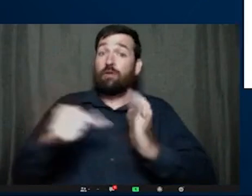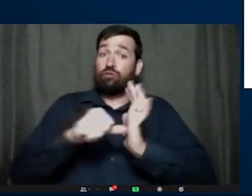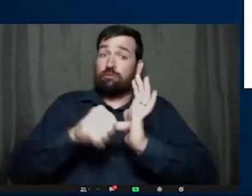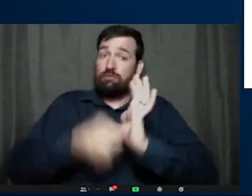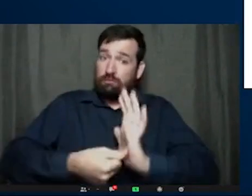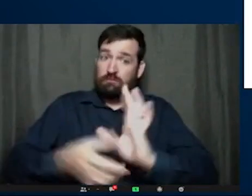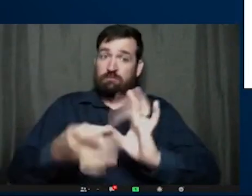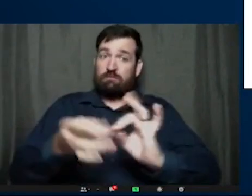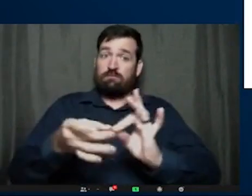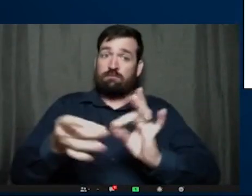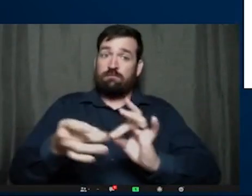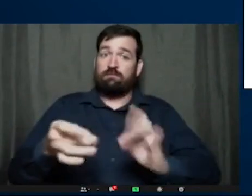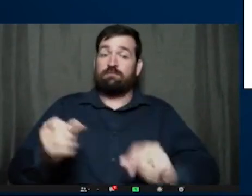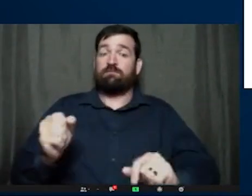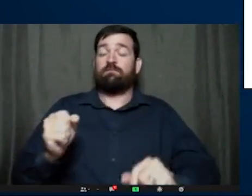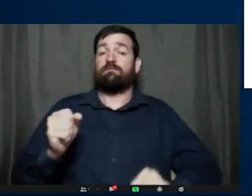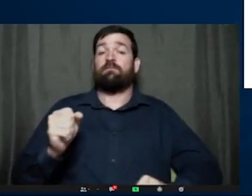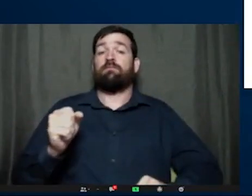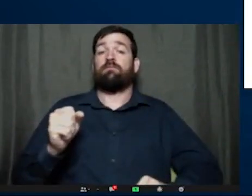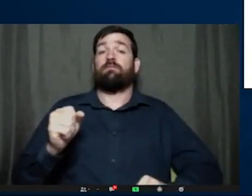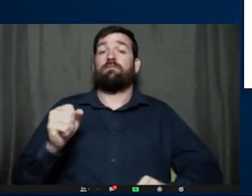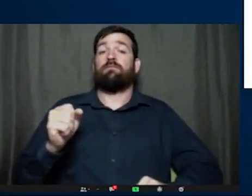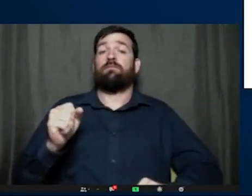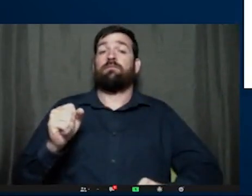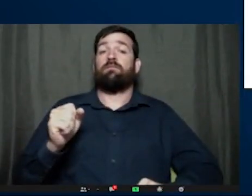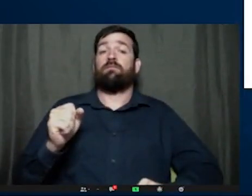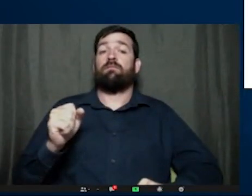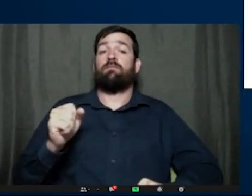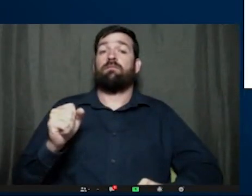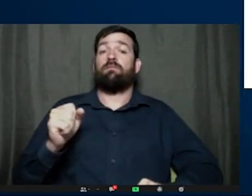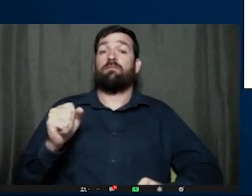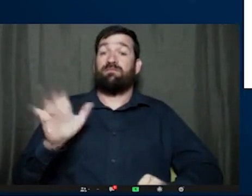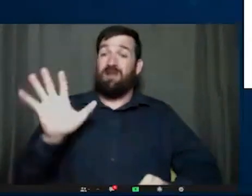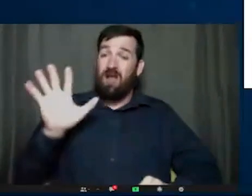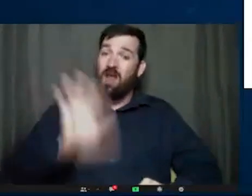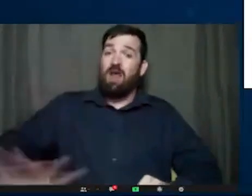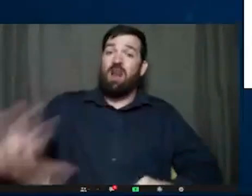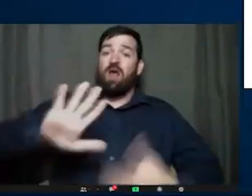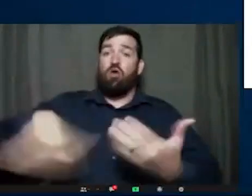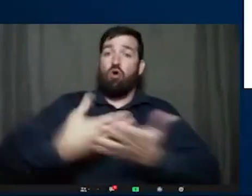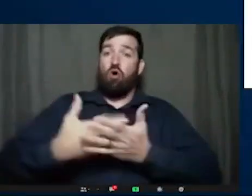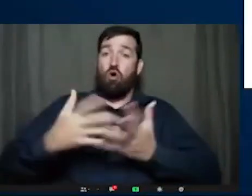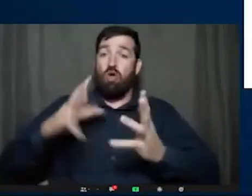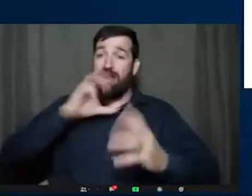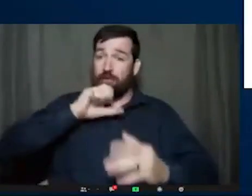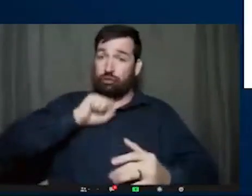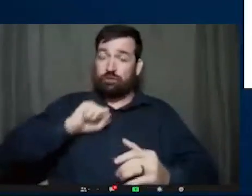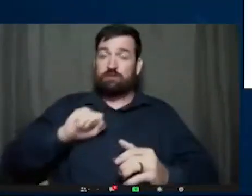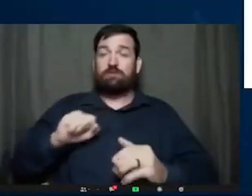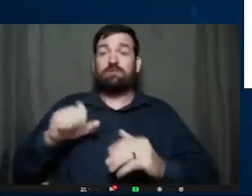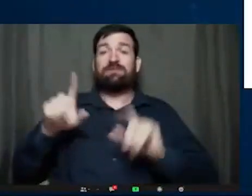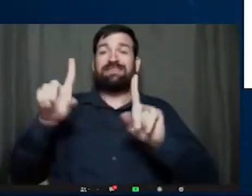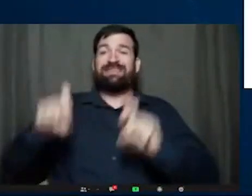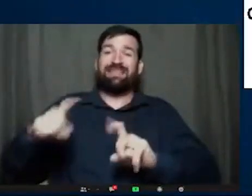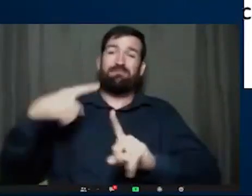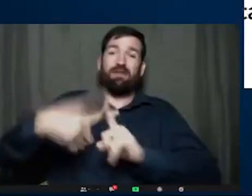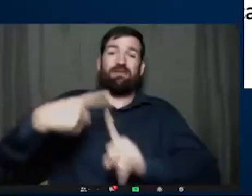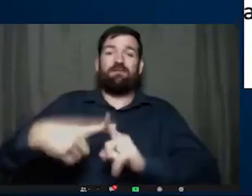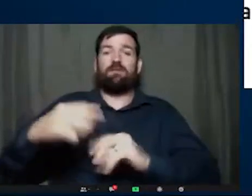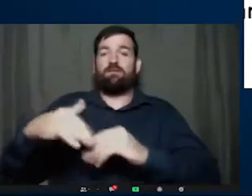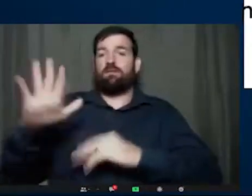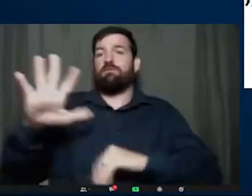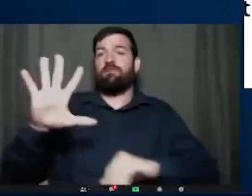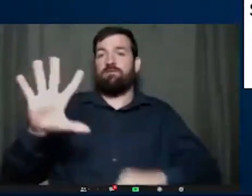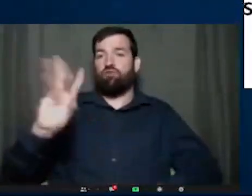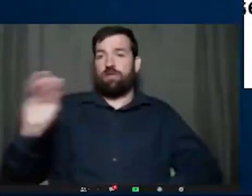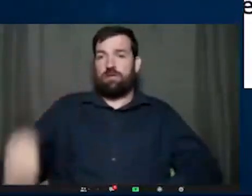here, what you're looking at, is that for all age groups, test positivity is well above 5%. The goal is to always be